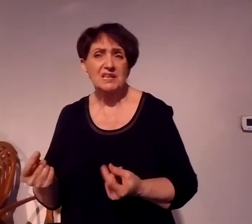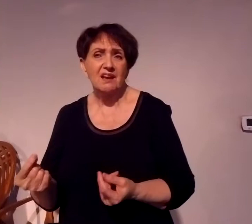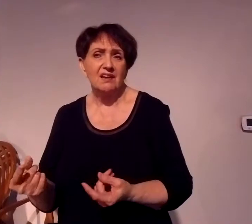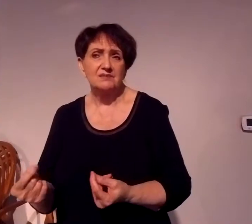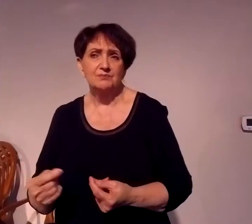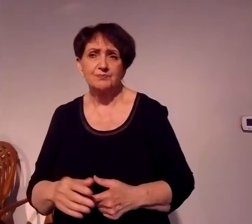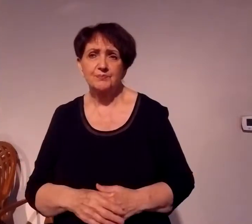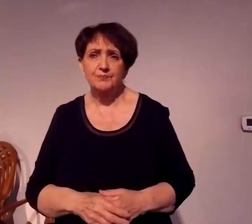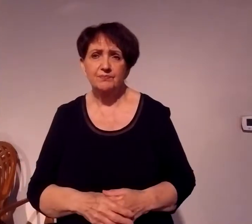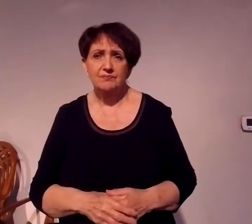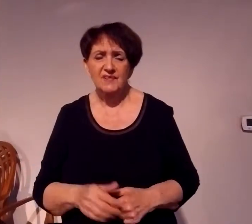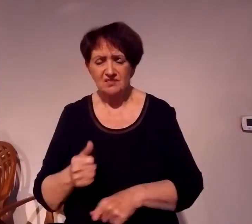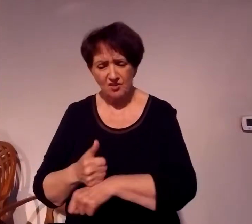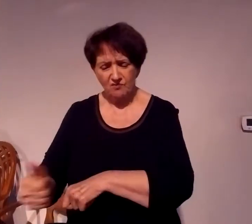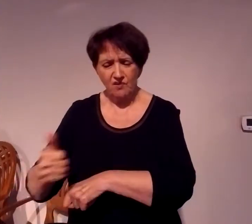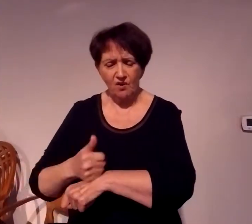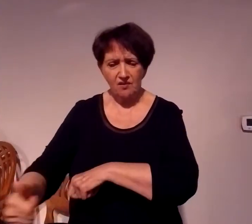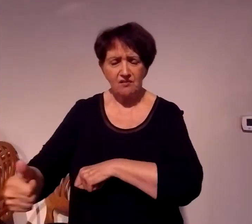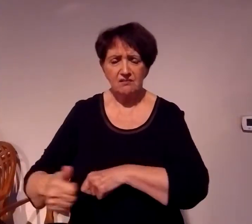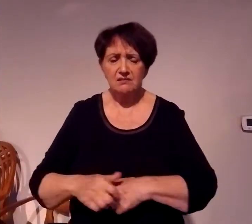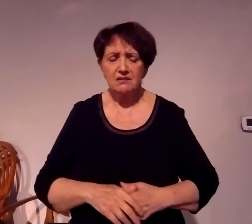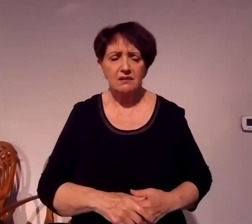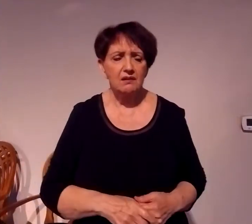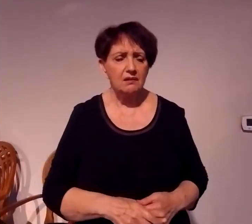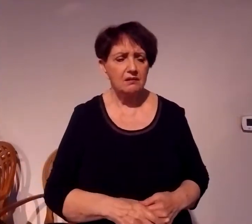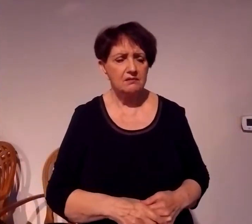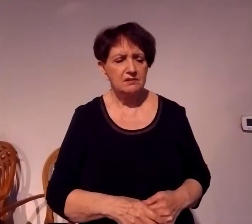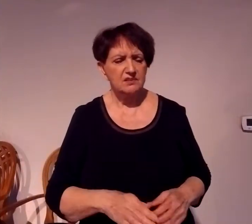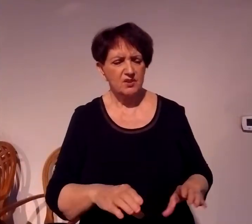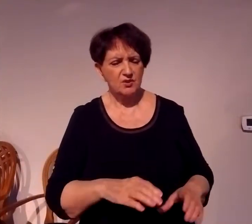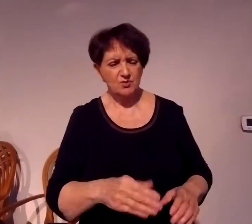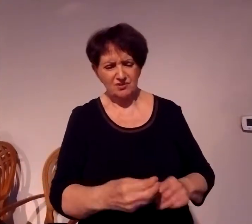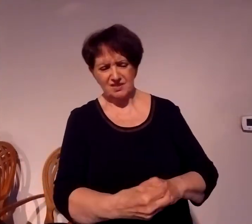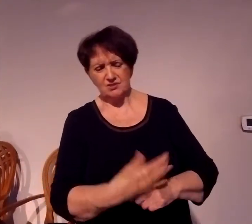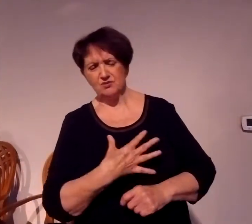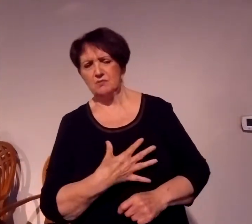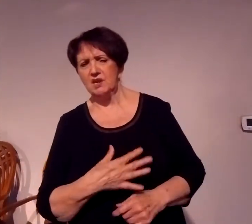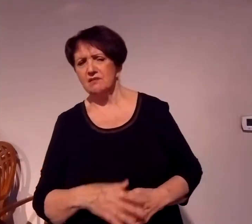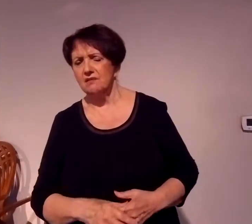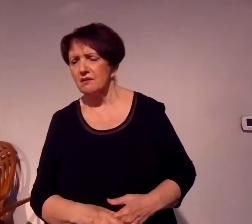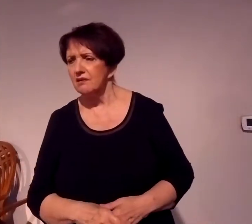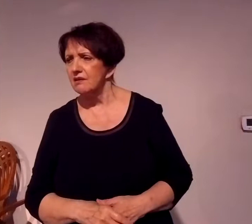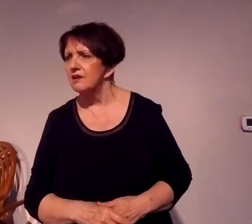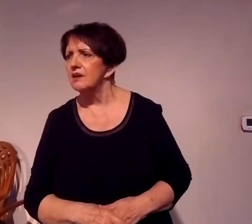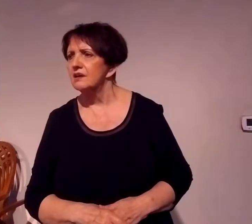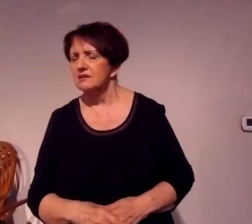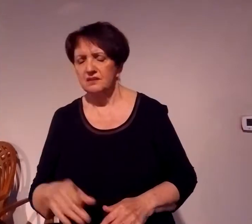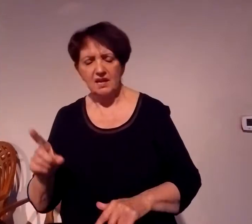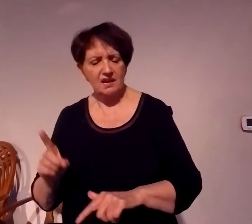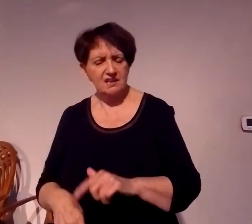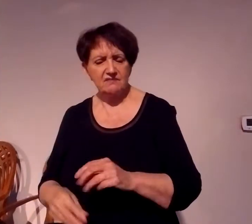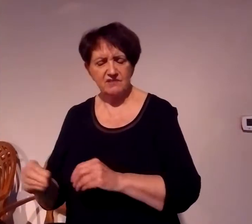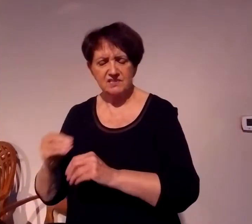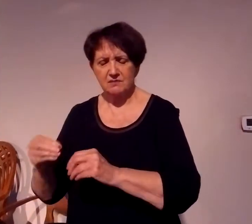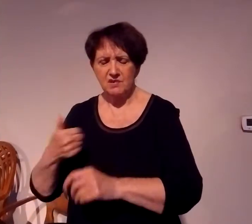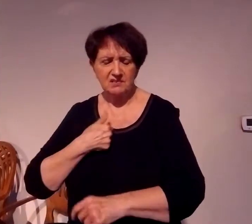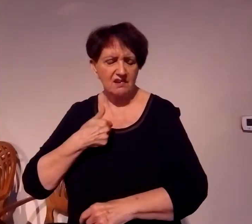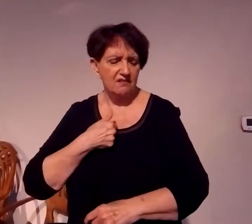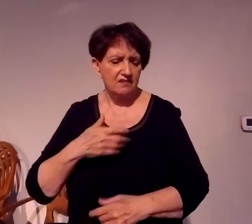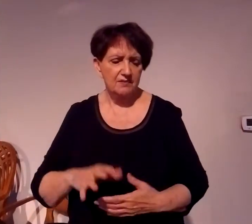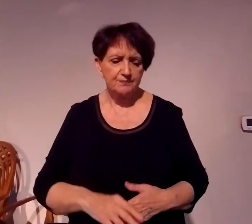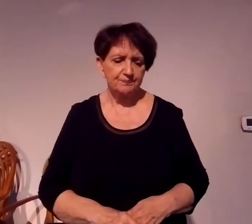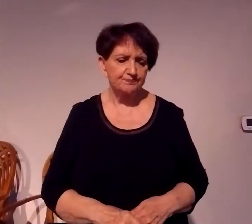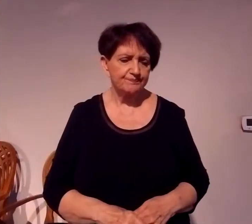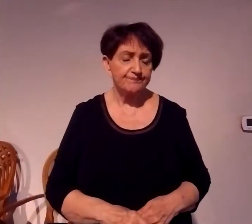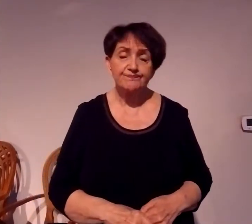It's someone else's fault. They're doing it to me. I can't do anything about it.